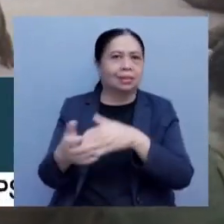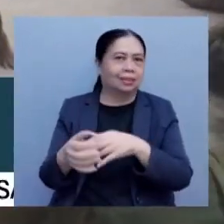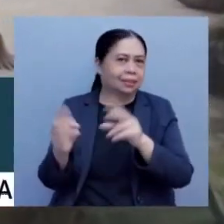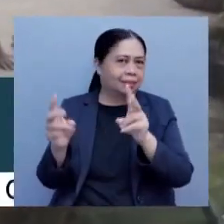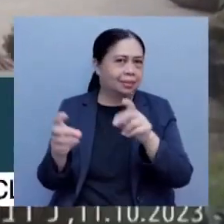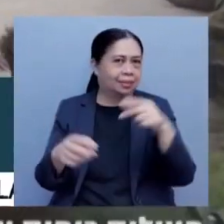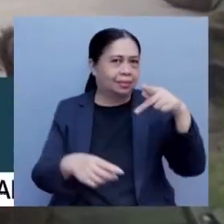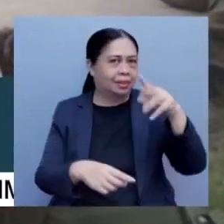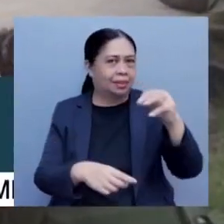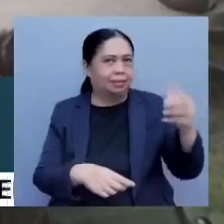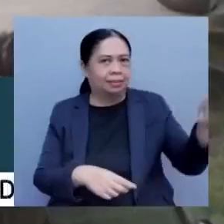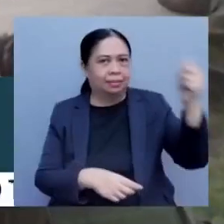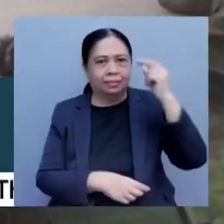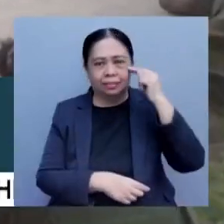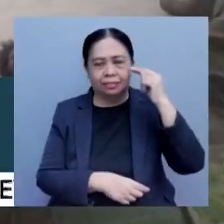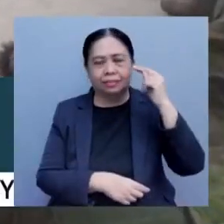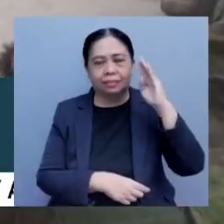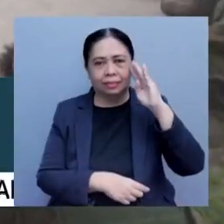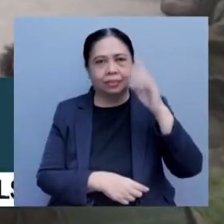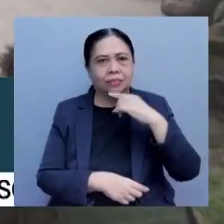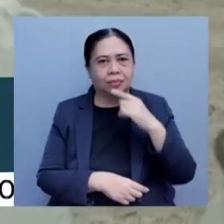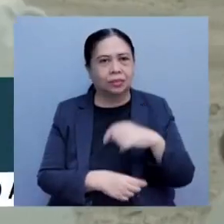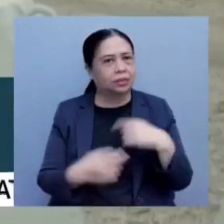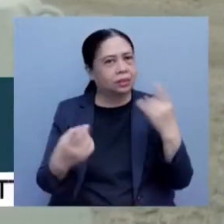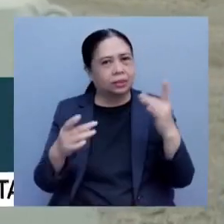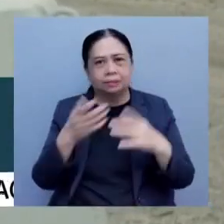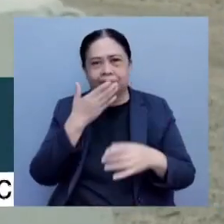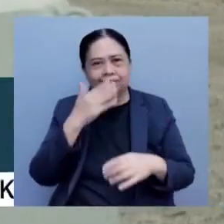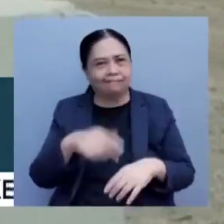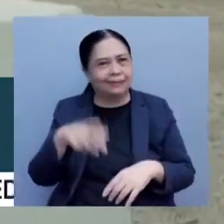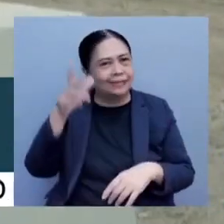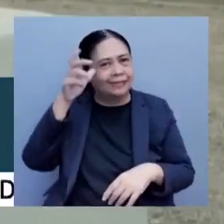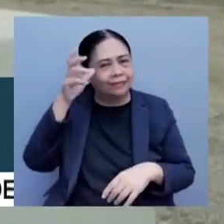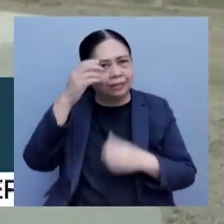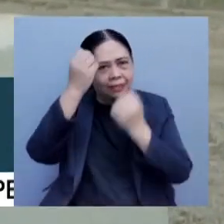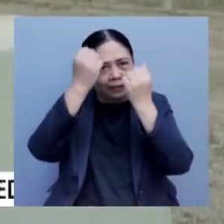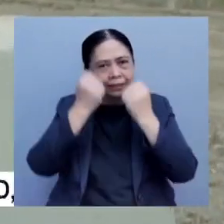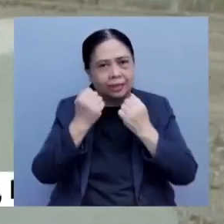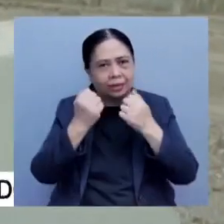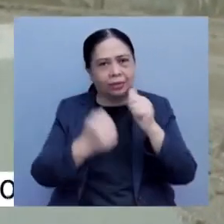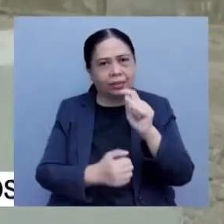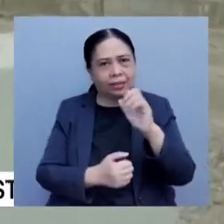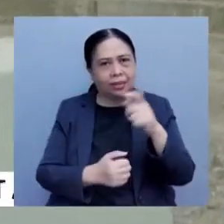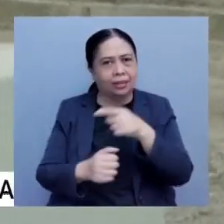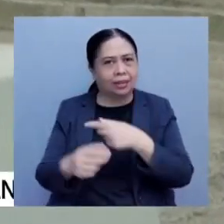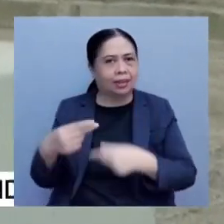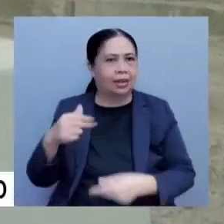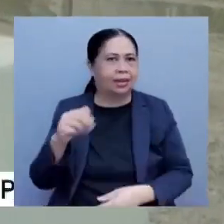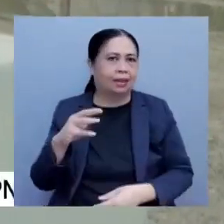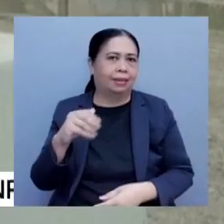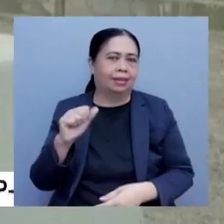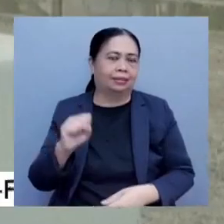Minister Netanyahu called the sheer evil of terror attacks by Hamas. Cindy Sain,